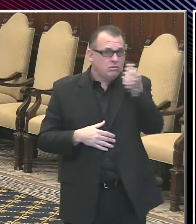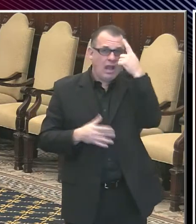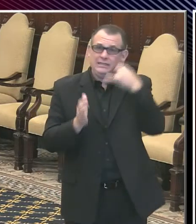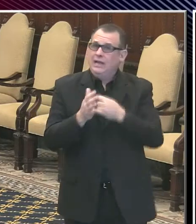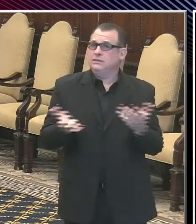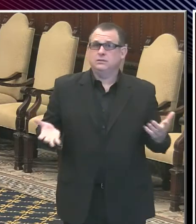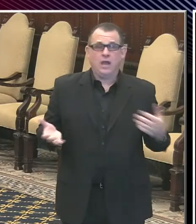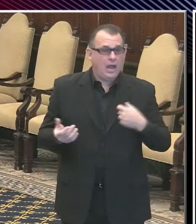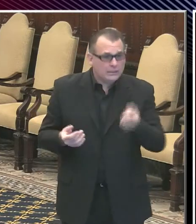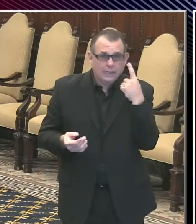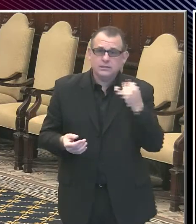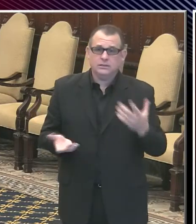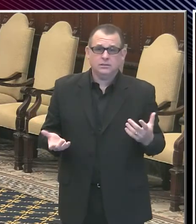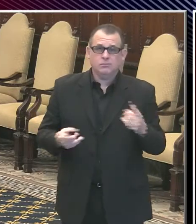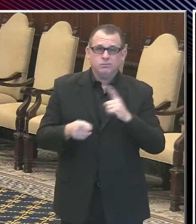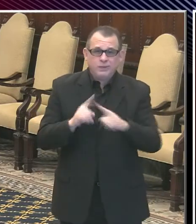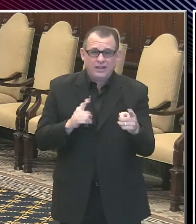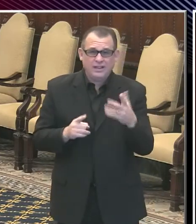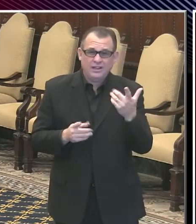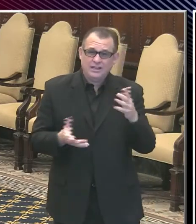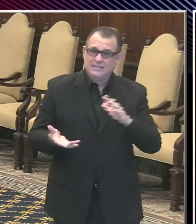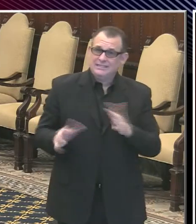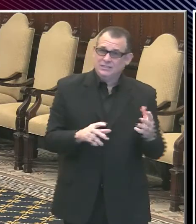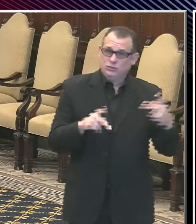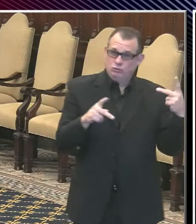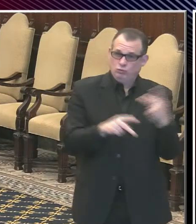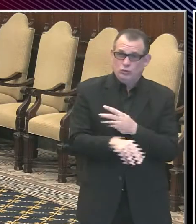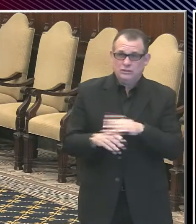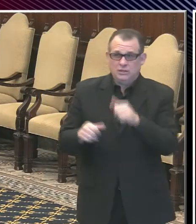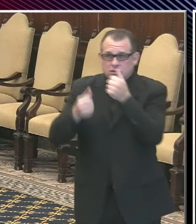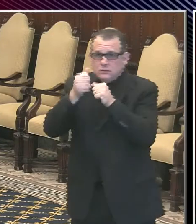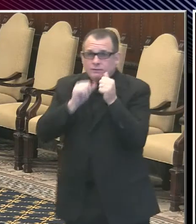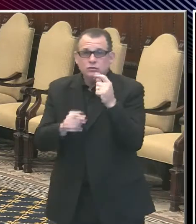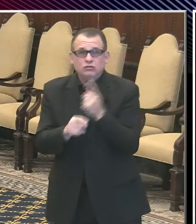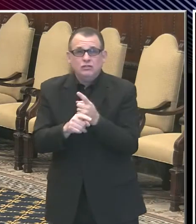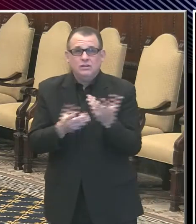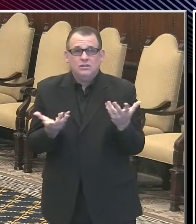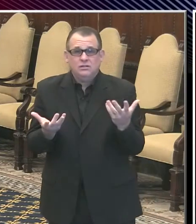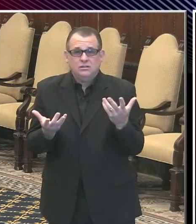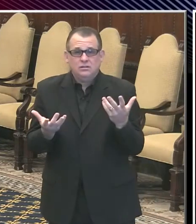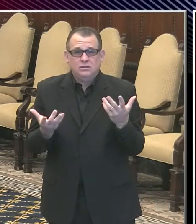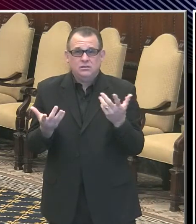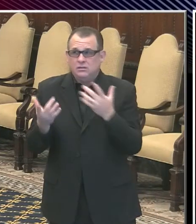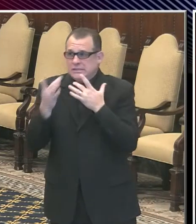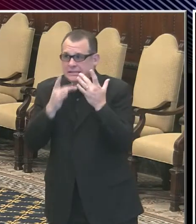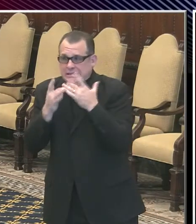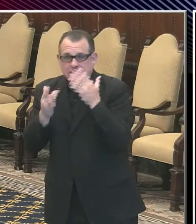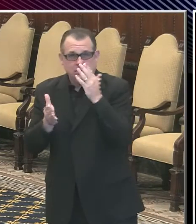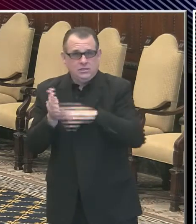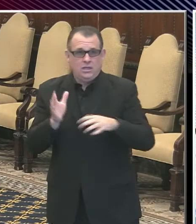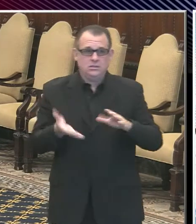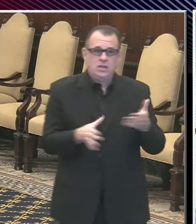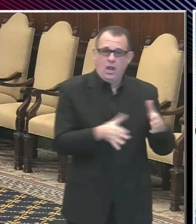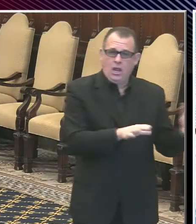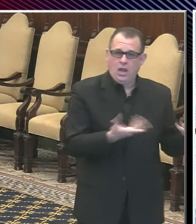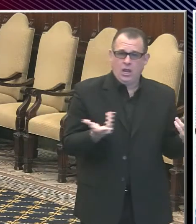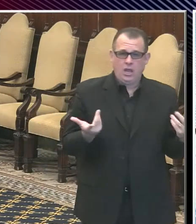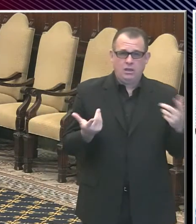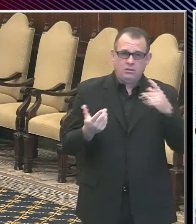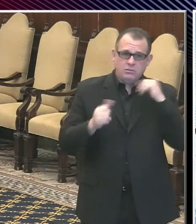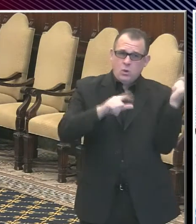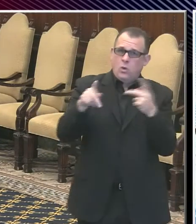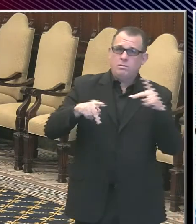than suffering than is death. And we'll do our best to accommodate everyone safely when the time comes. And Max, just